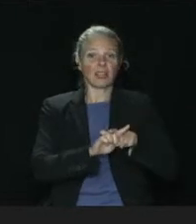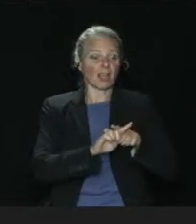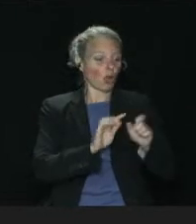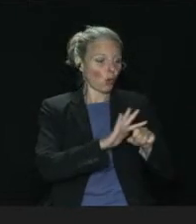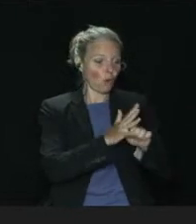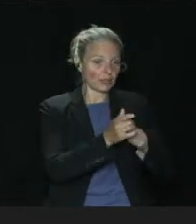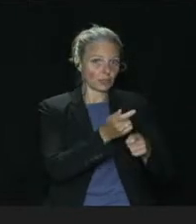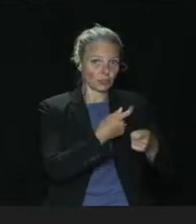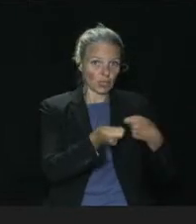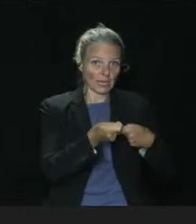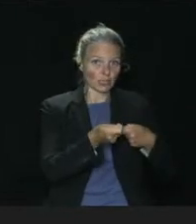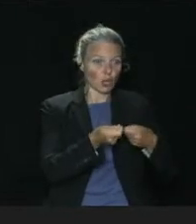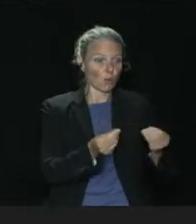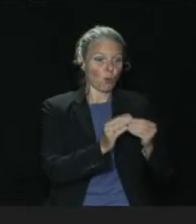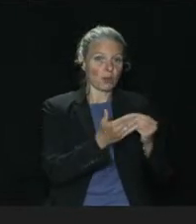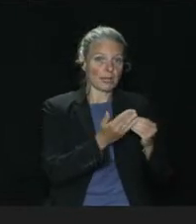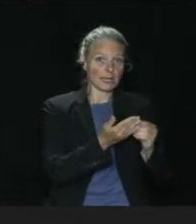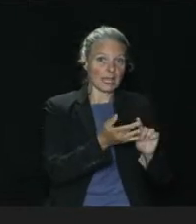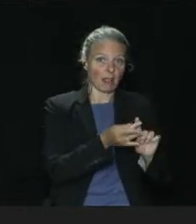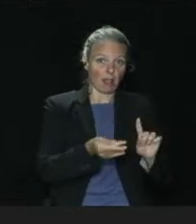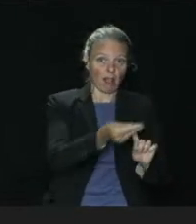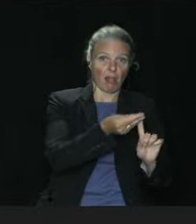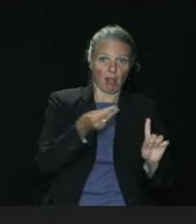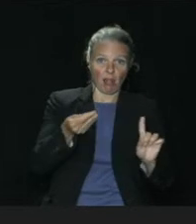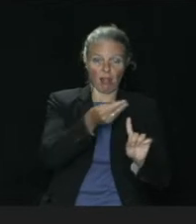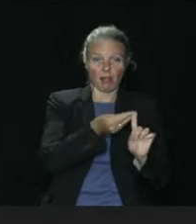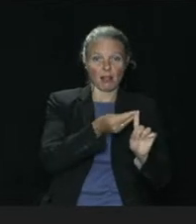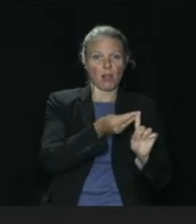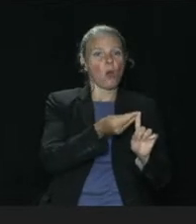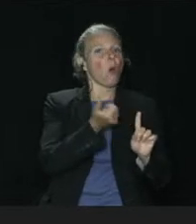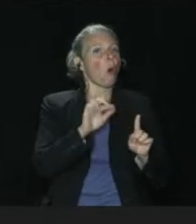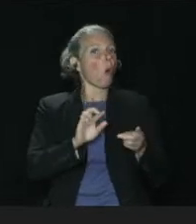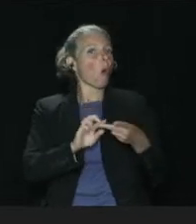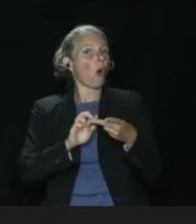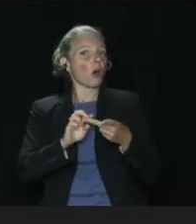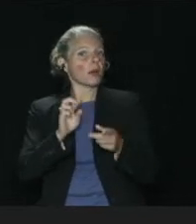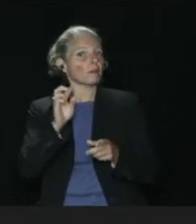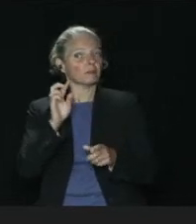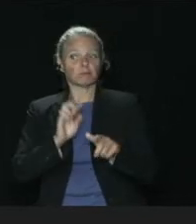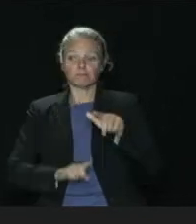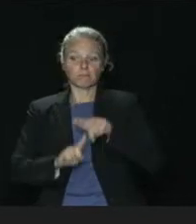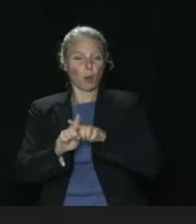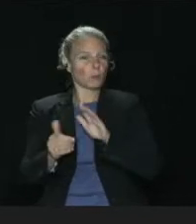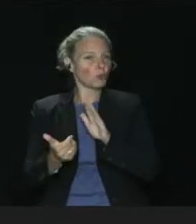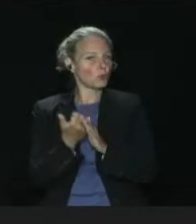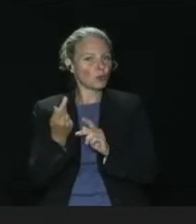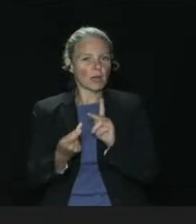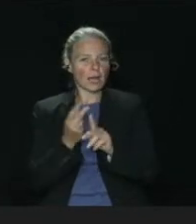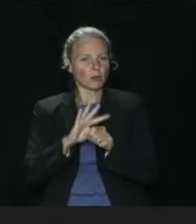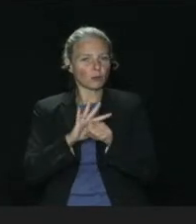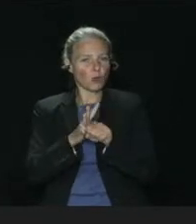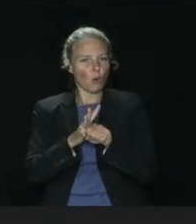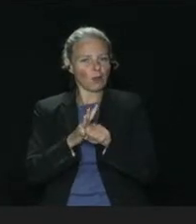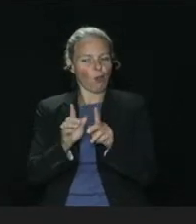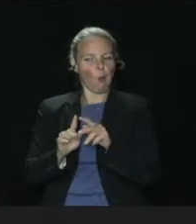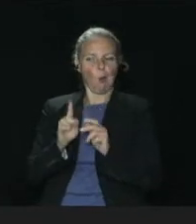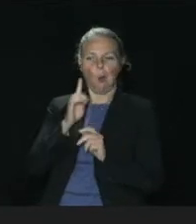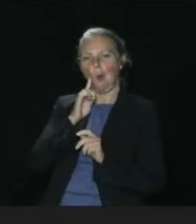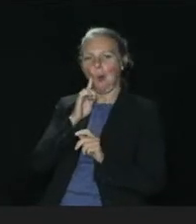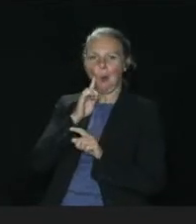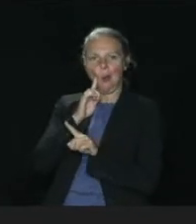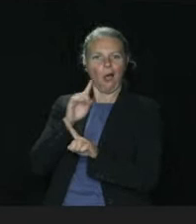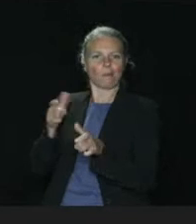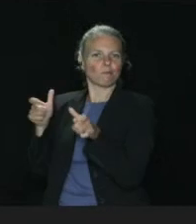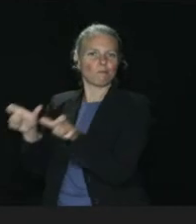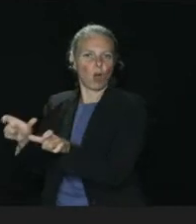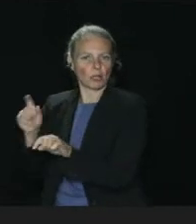variants that evade the vaccine immunity, even by a little bit, it's much